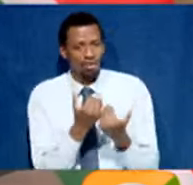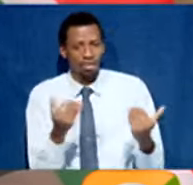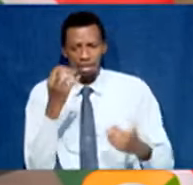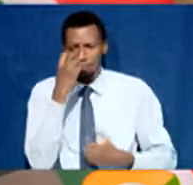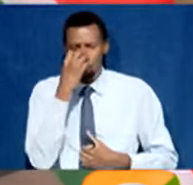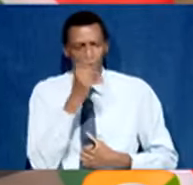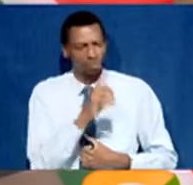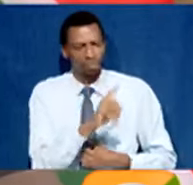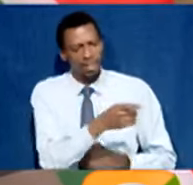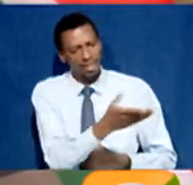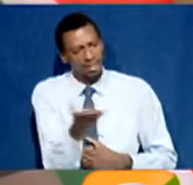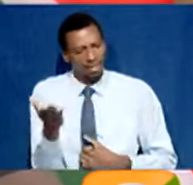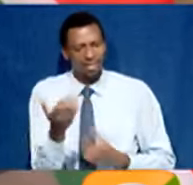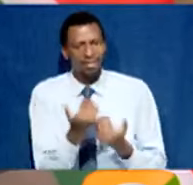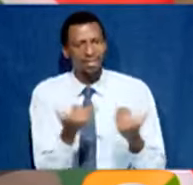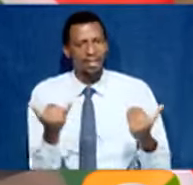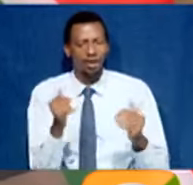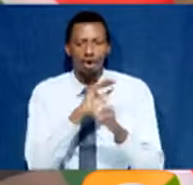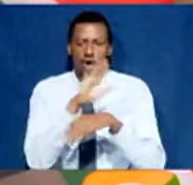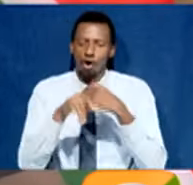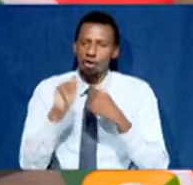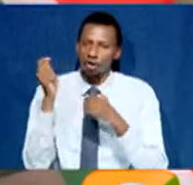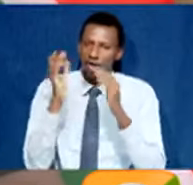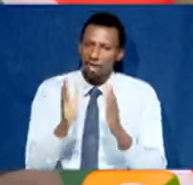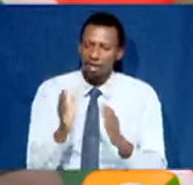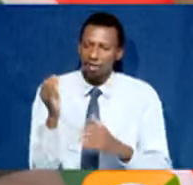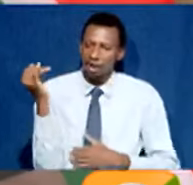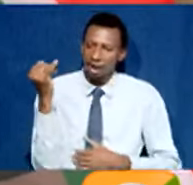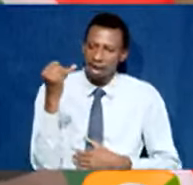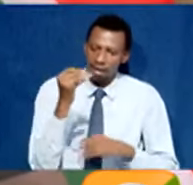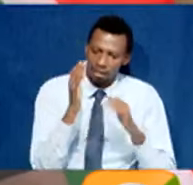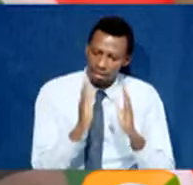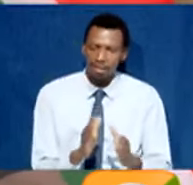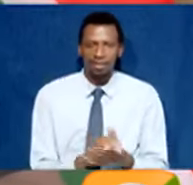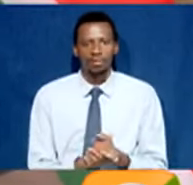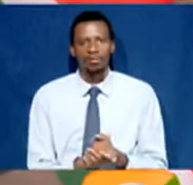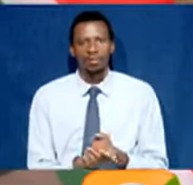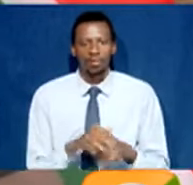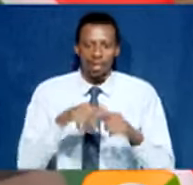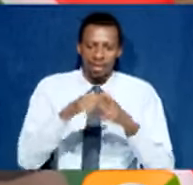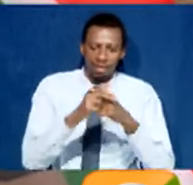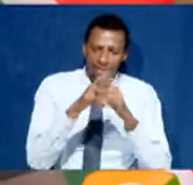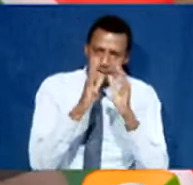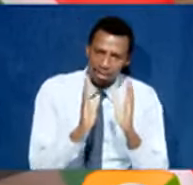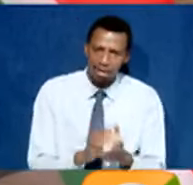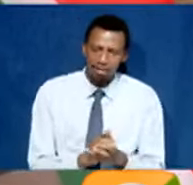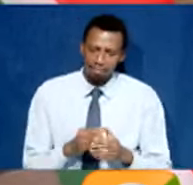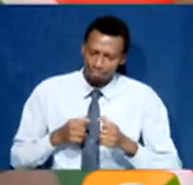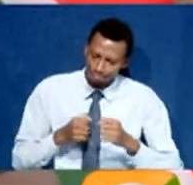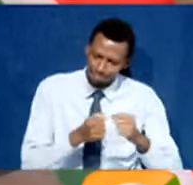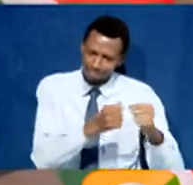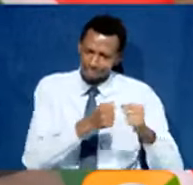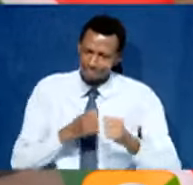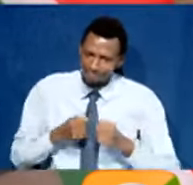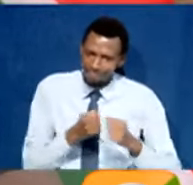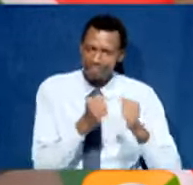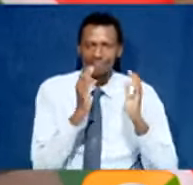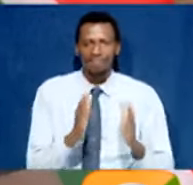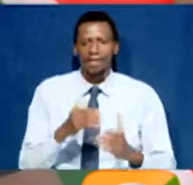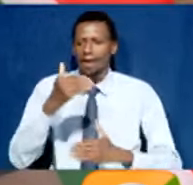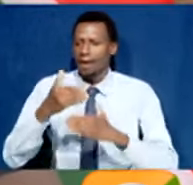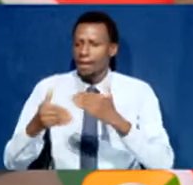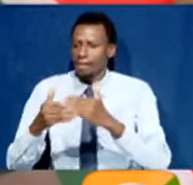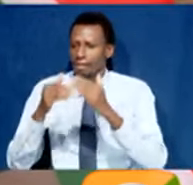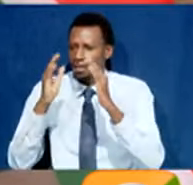Kenyans that will work. They will work as architects. They will work as engineers. They will work as carpenters. They will work as masons. They will